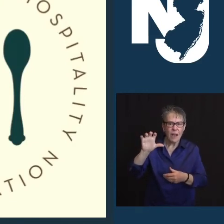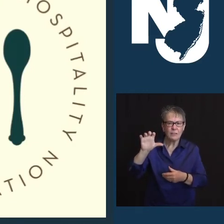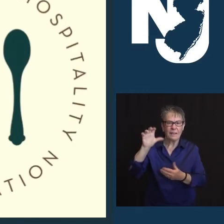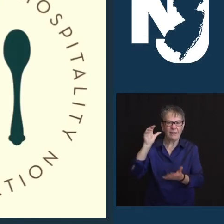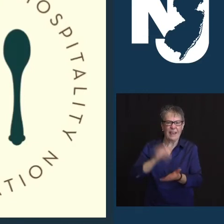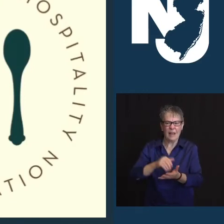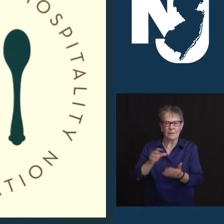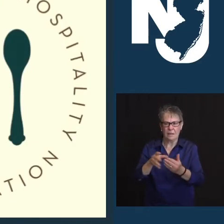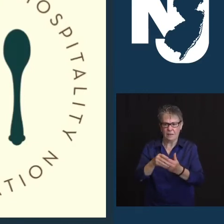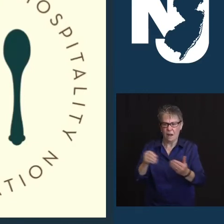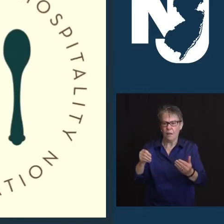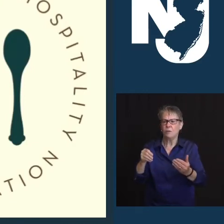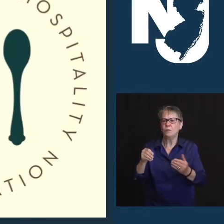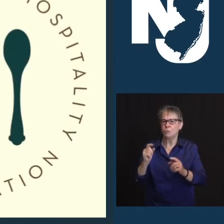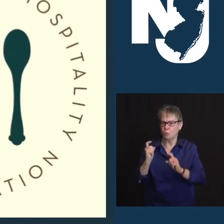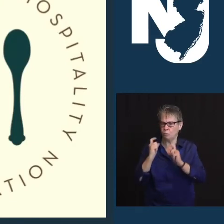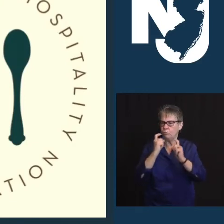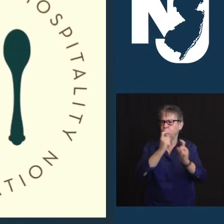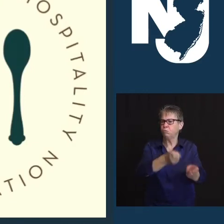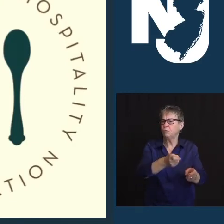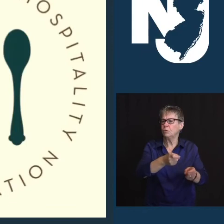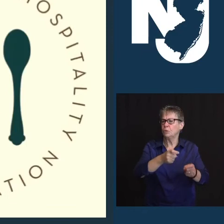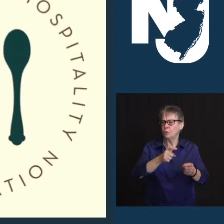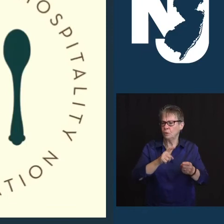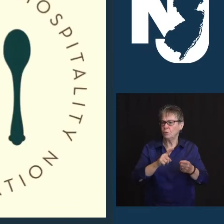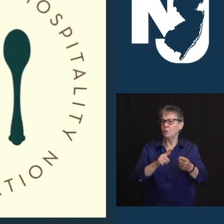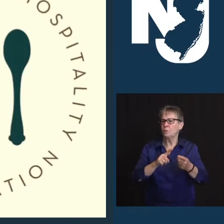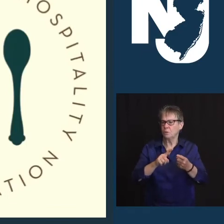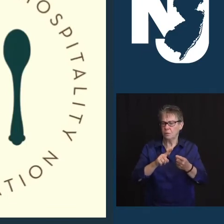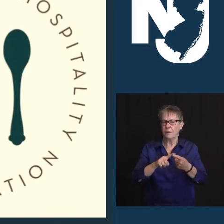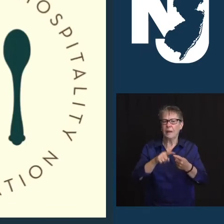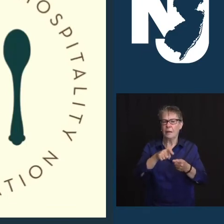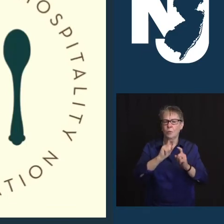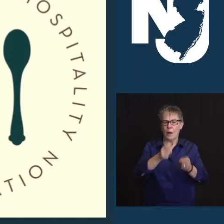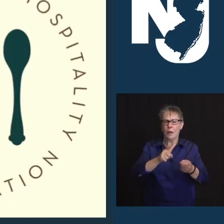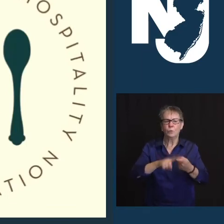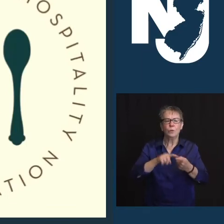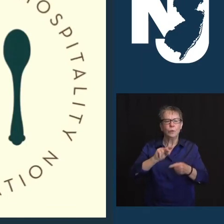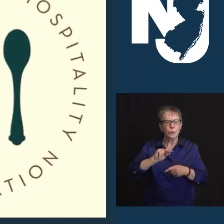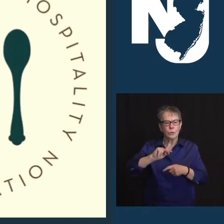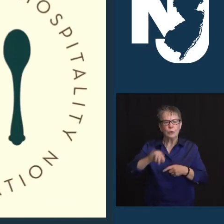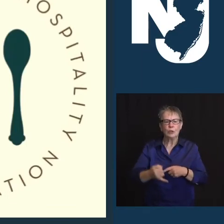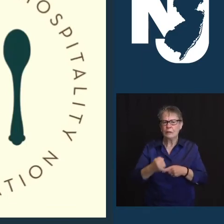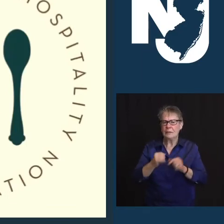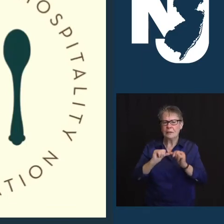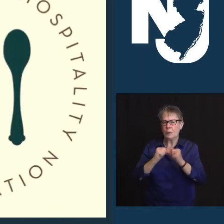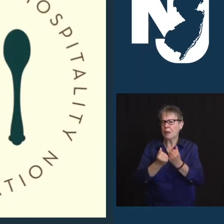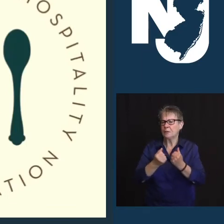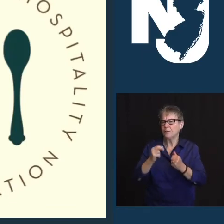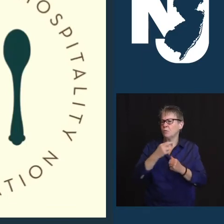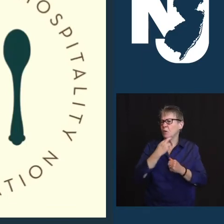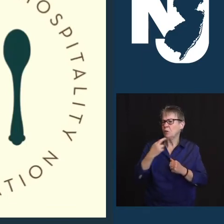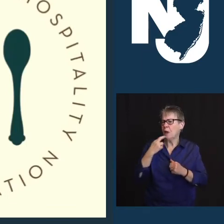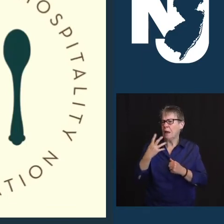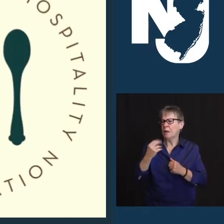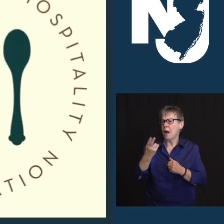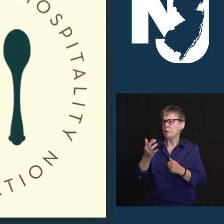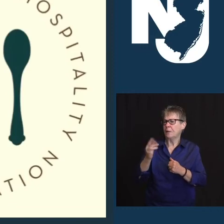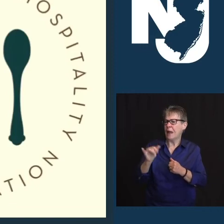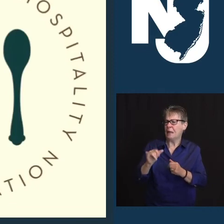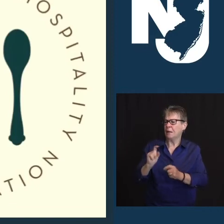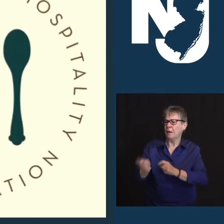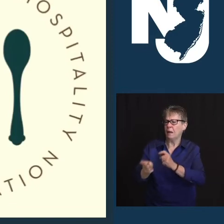either $2,500 or $5,000 for some of our restaurants. Moreover, restaurants do not have to be a member